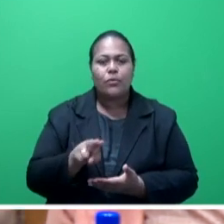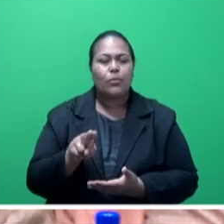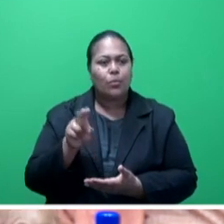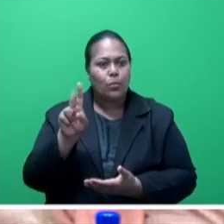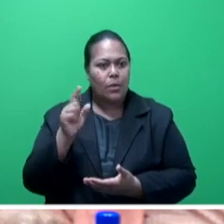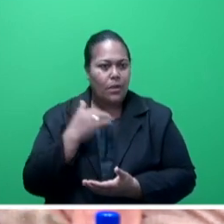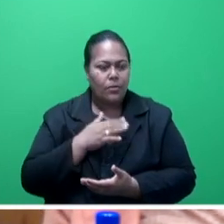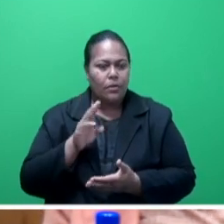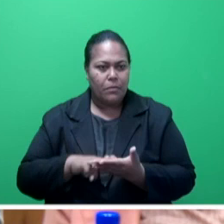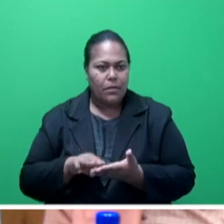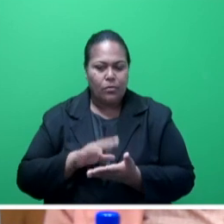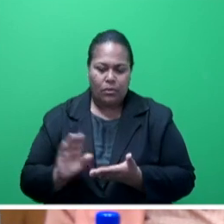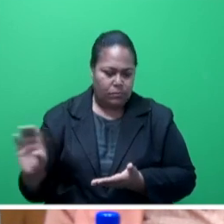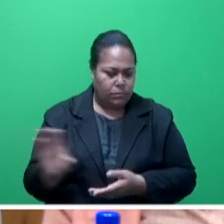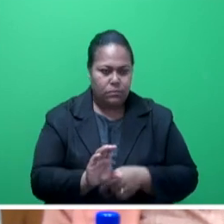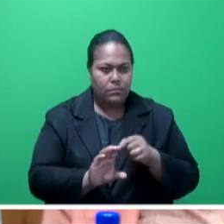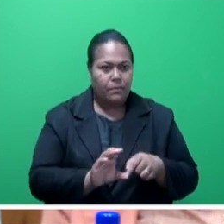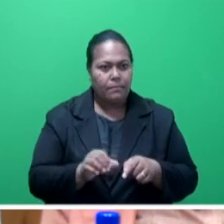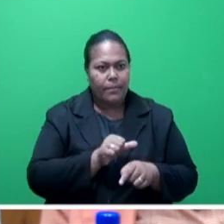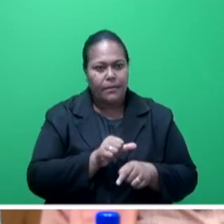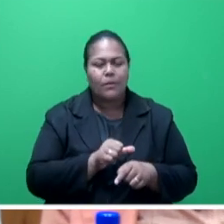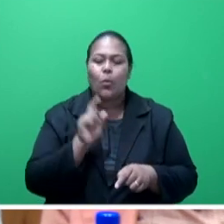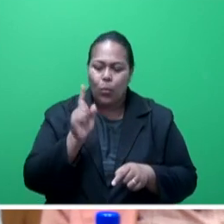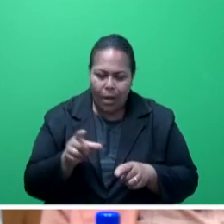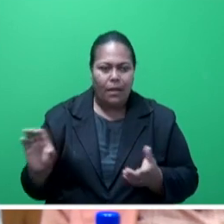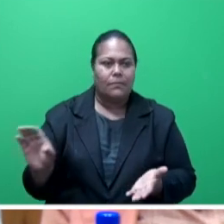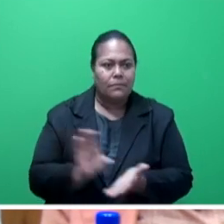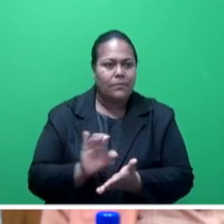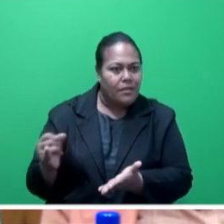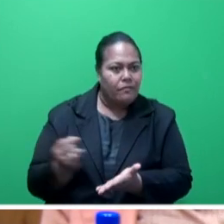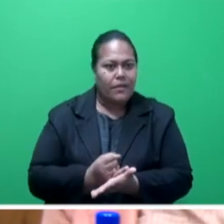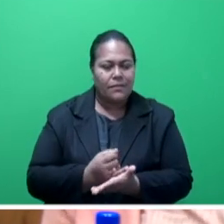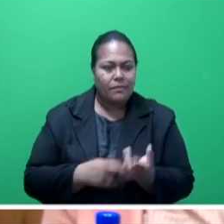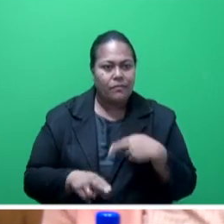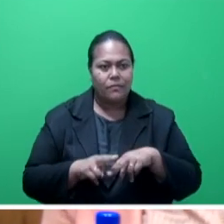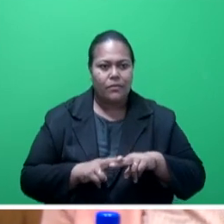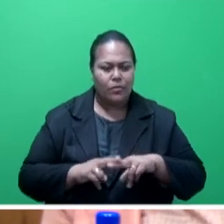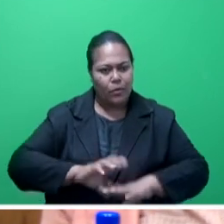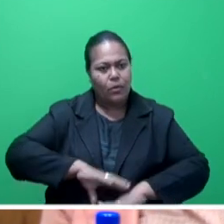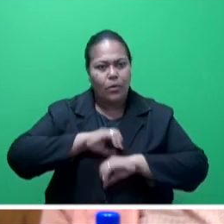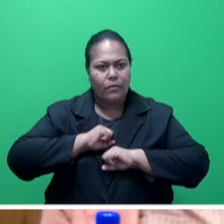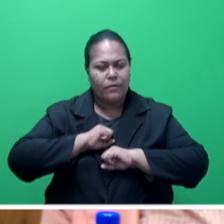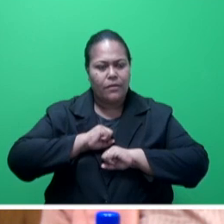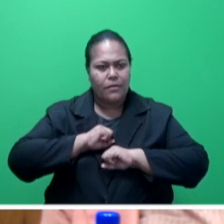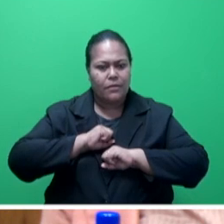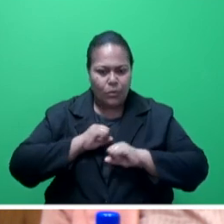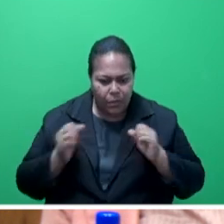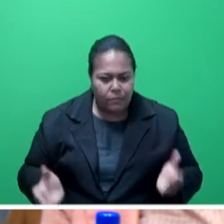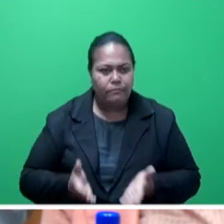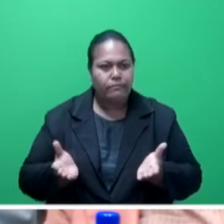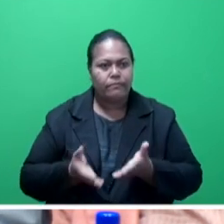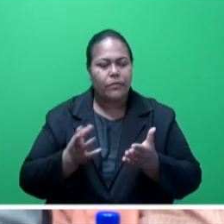this venture. This is a sign of investor confidence in investing in Fiji, which will aid the country's economic recovery and boost